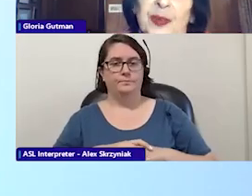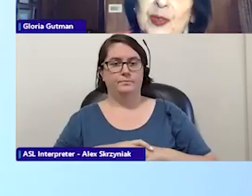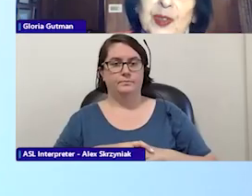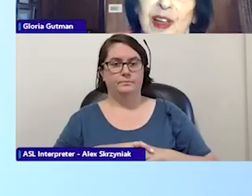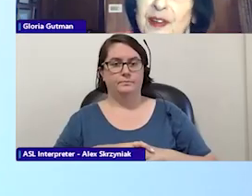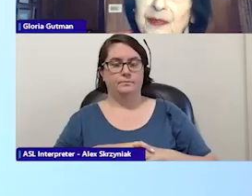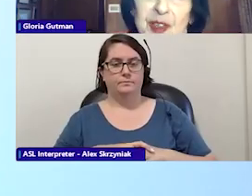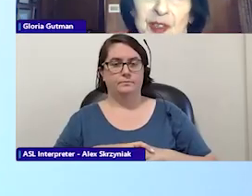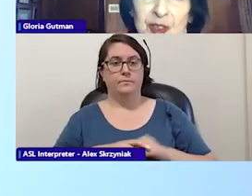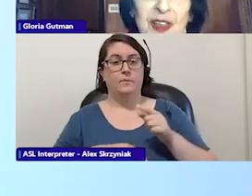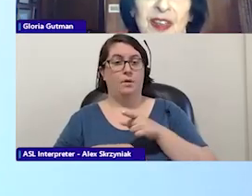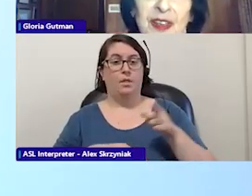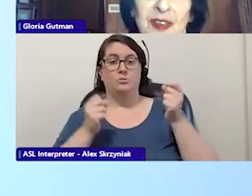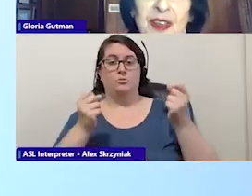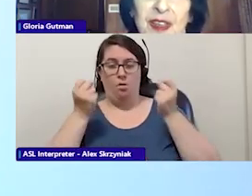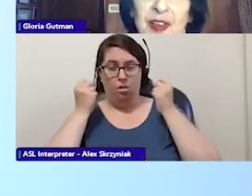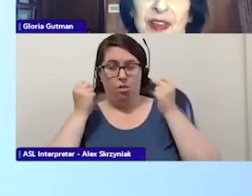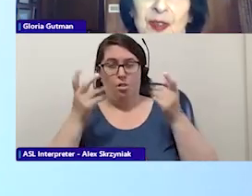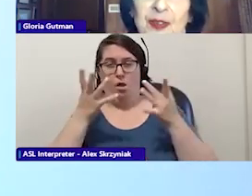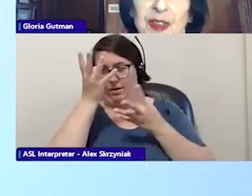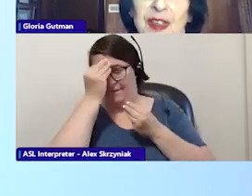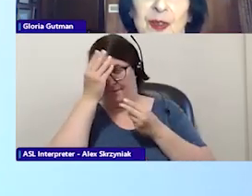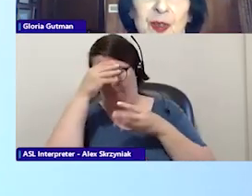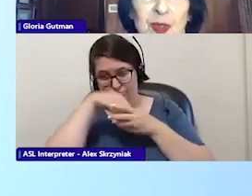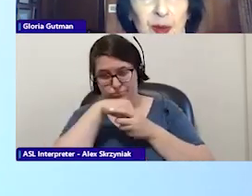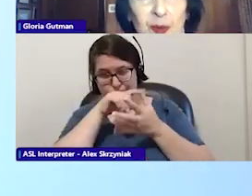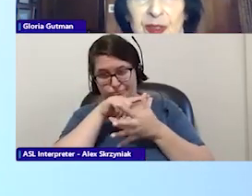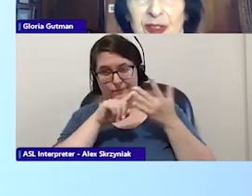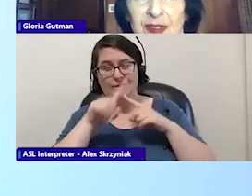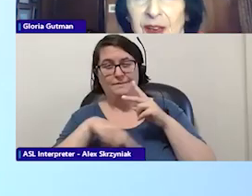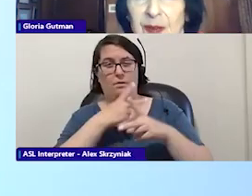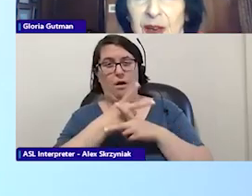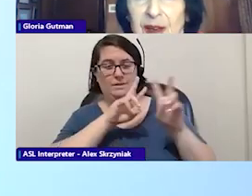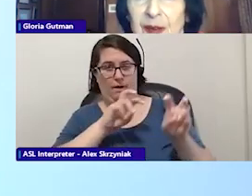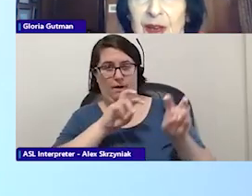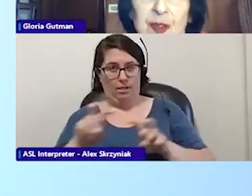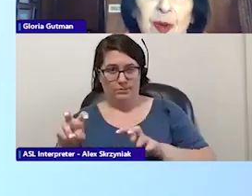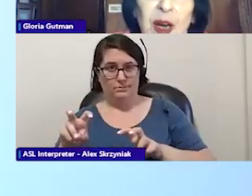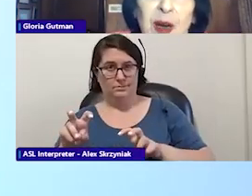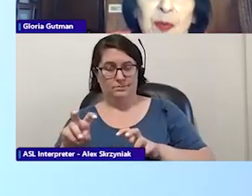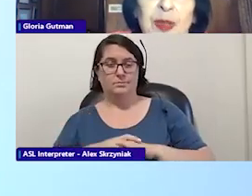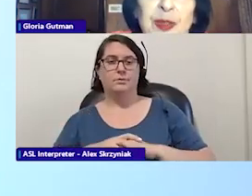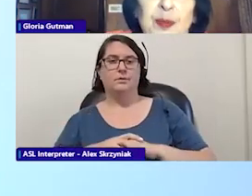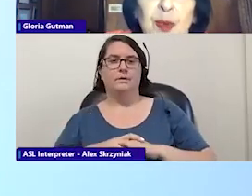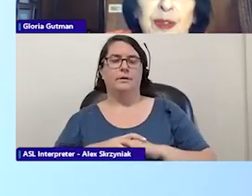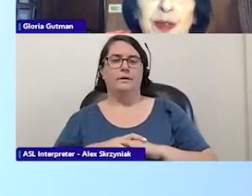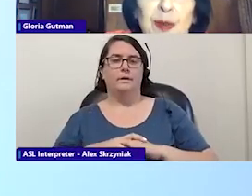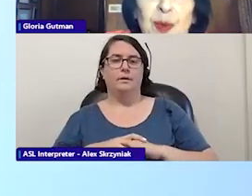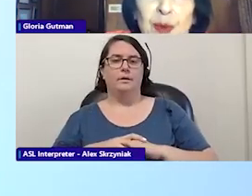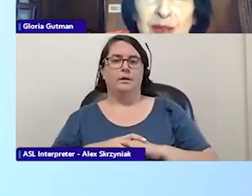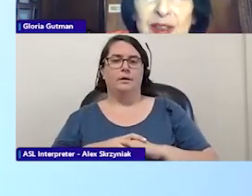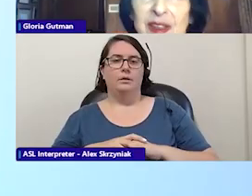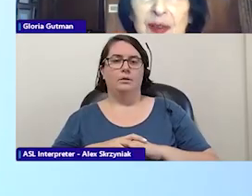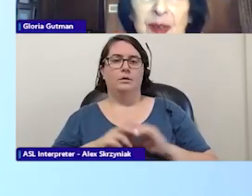So there's a lot of detail in the kinds of analysis that we did. So we'll just move a little